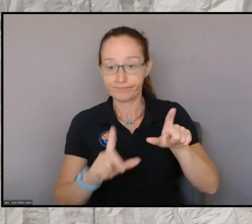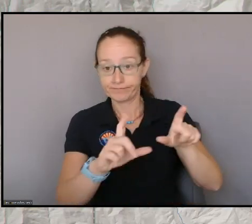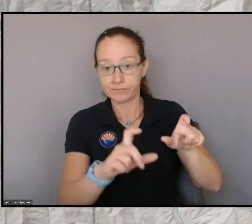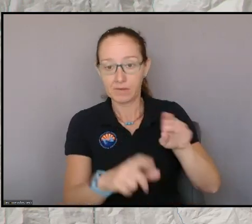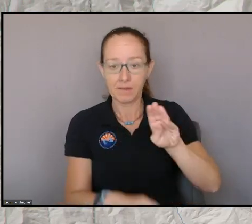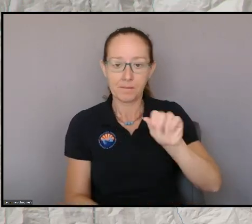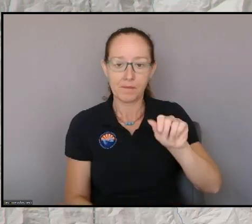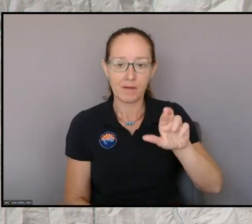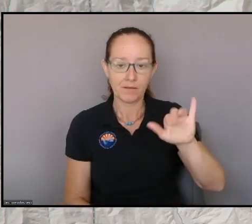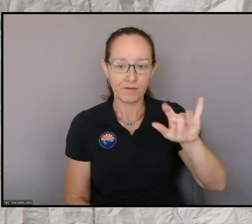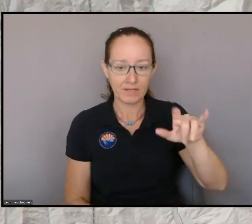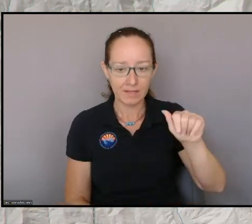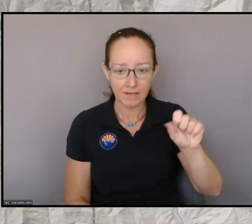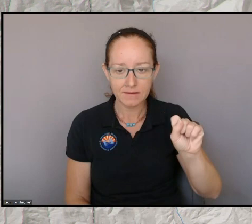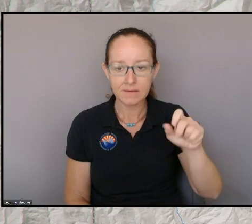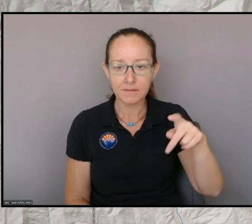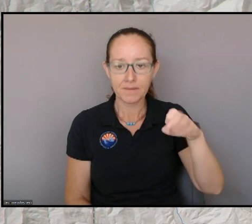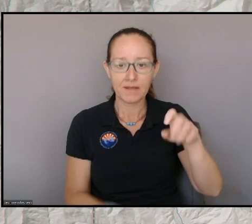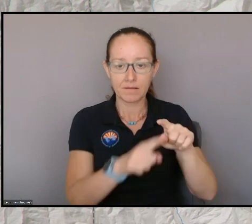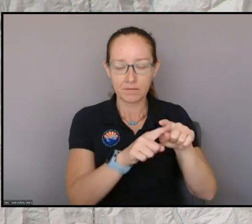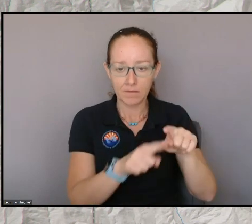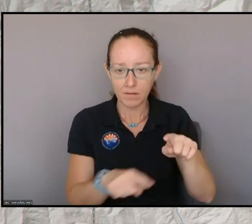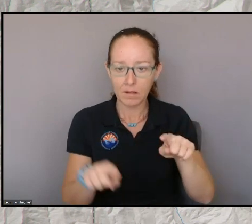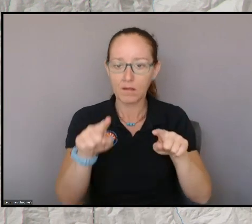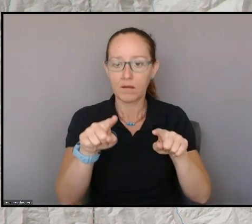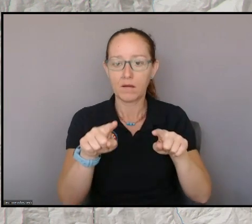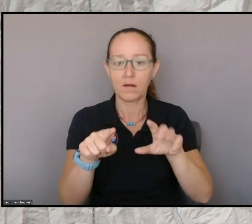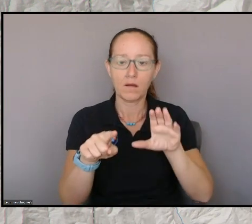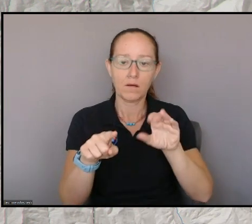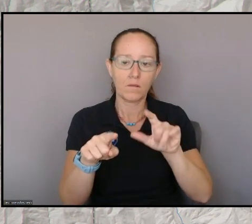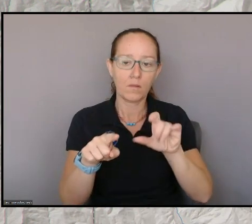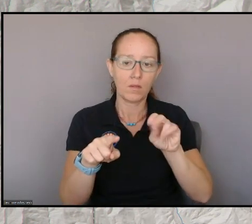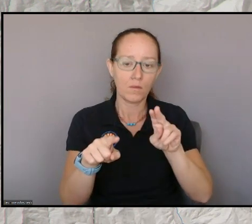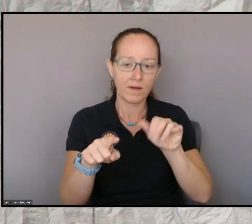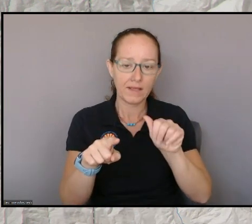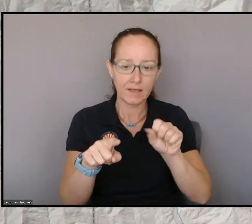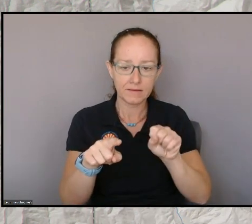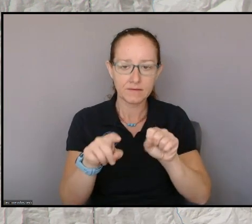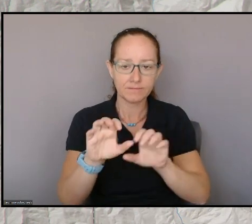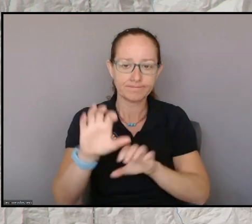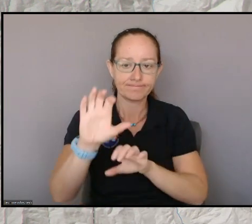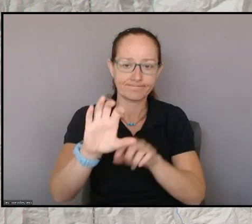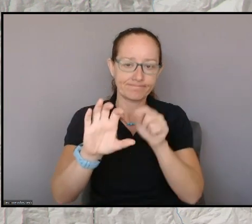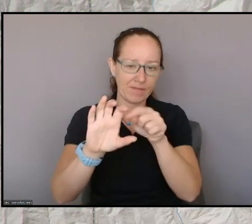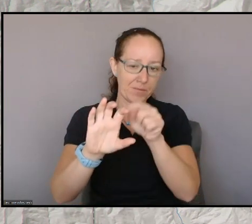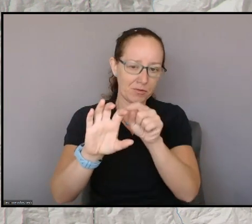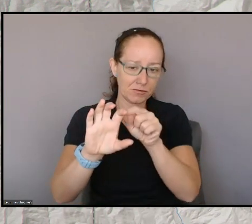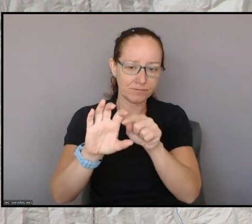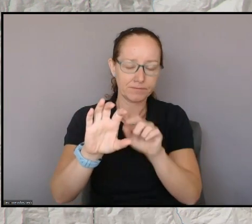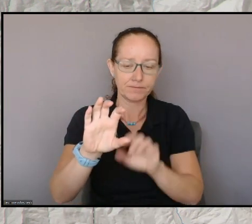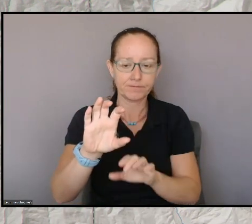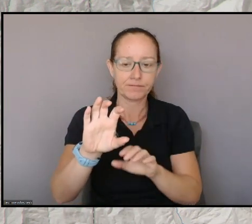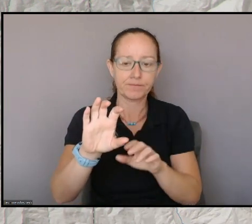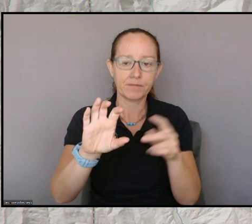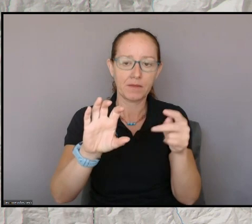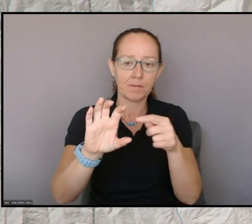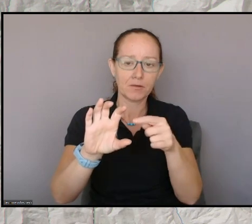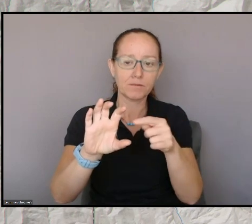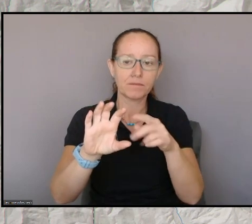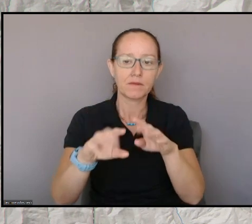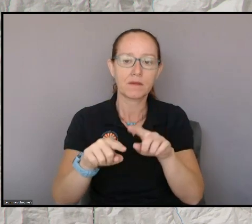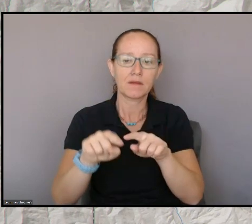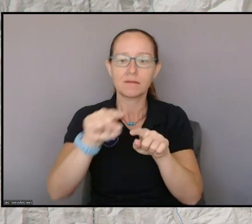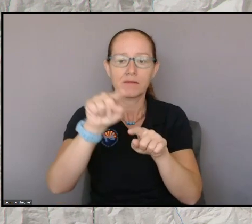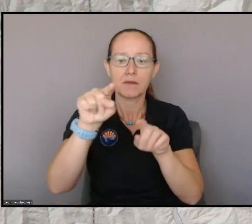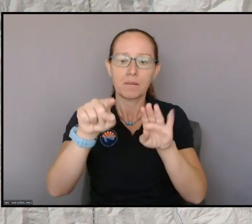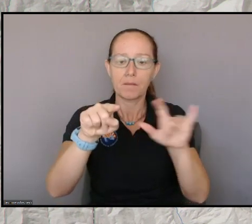coming over into lower, upper, Colonias, and moving up into the Bull Creek, Bull Canyon drainages there.